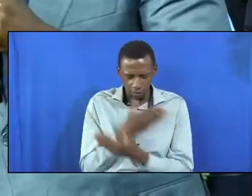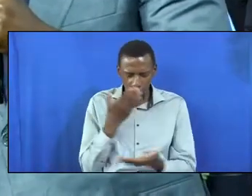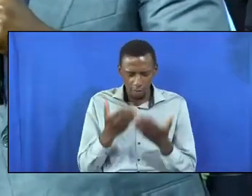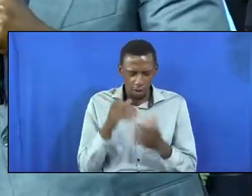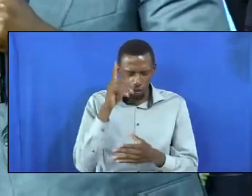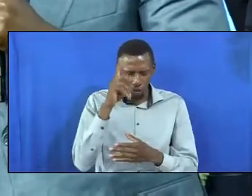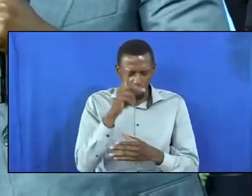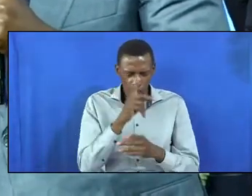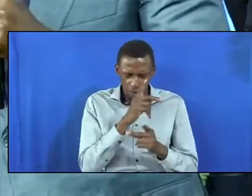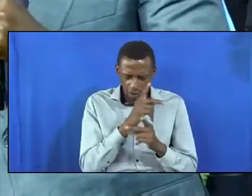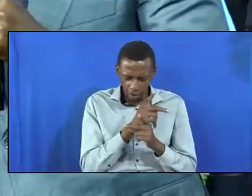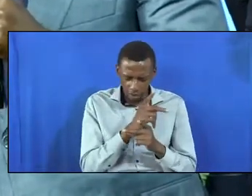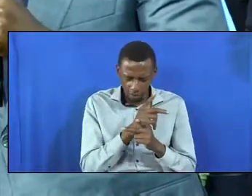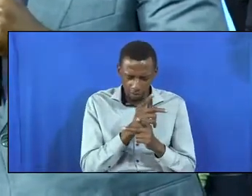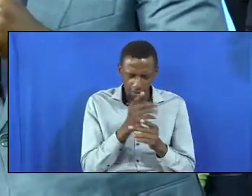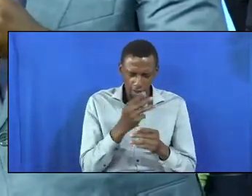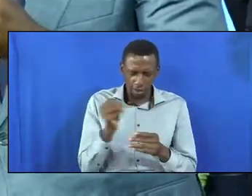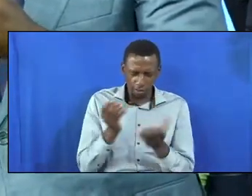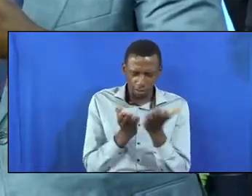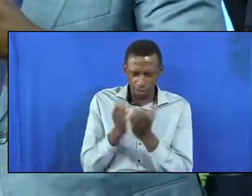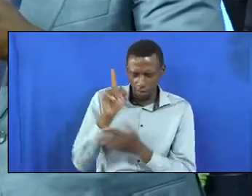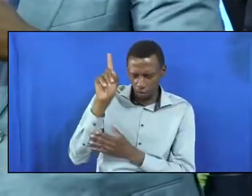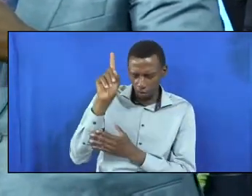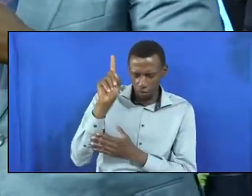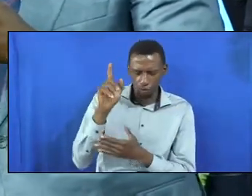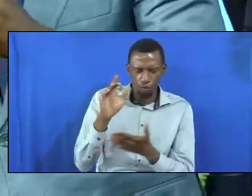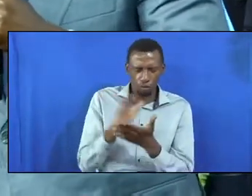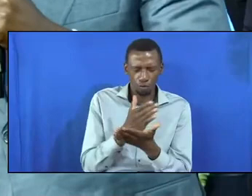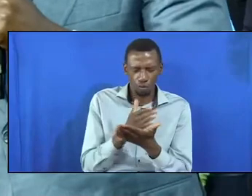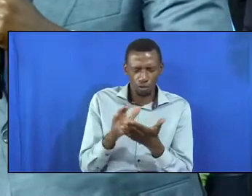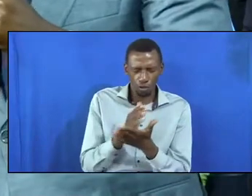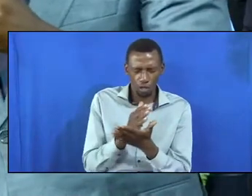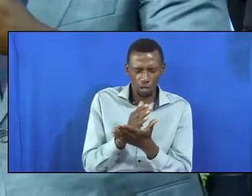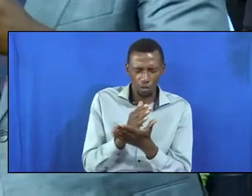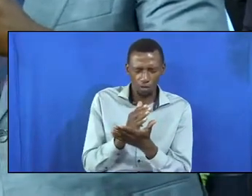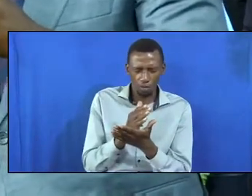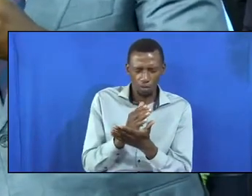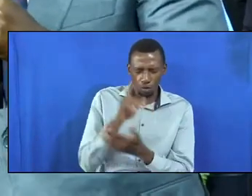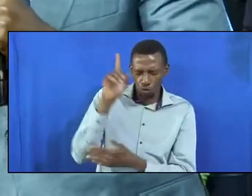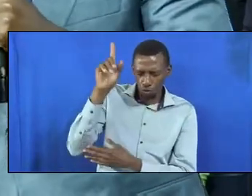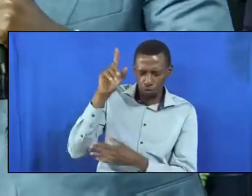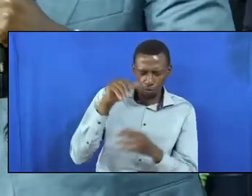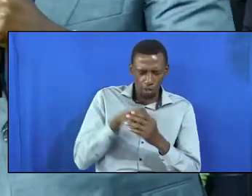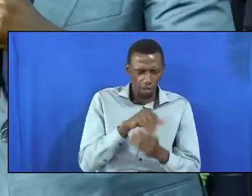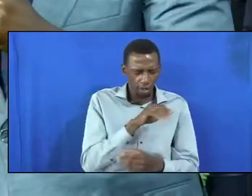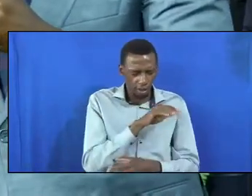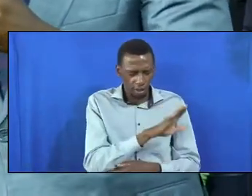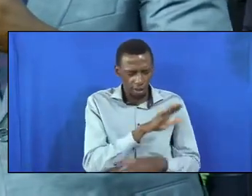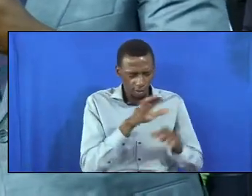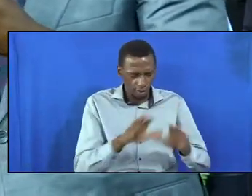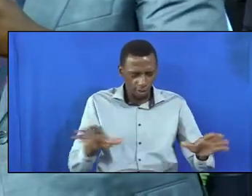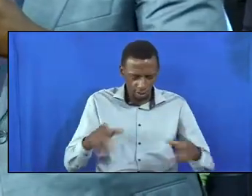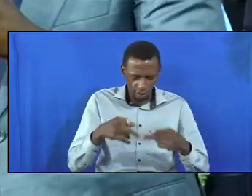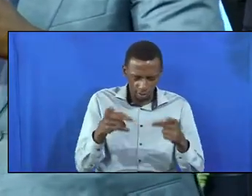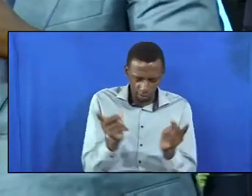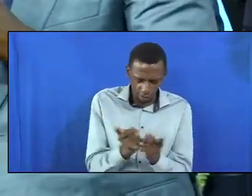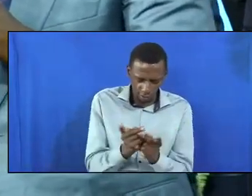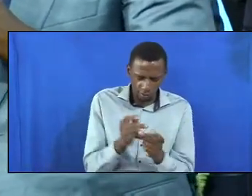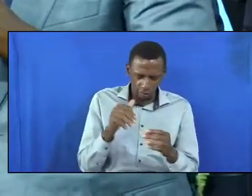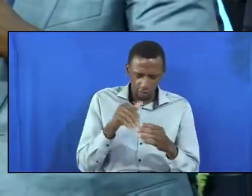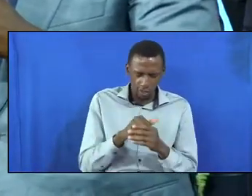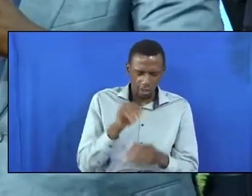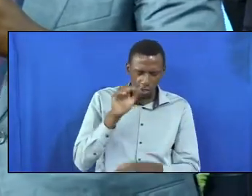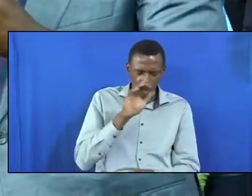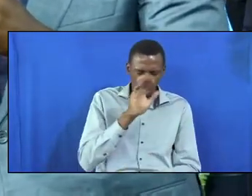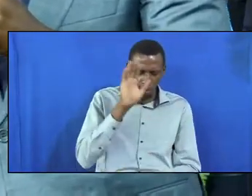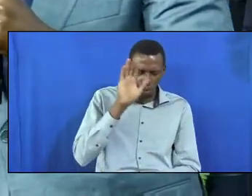you keep them sharing you in their marketplaces, in their neighborhoods, wherever you